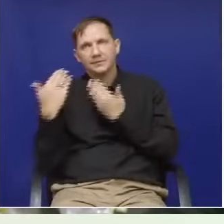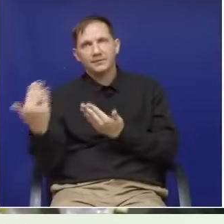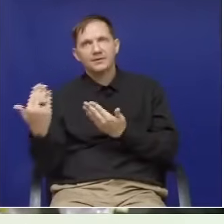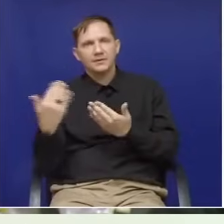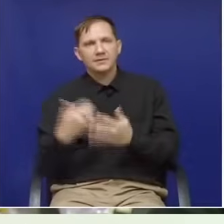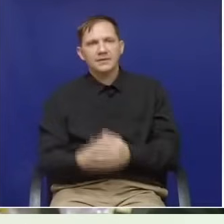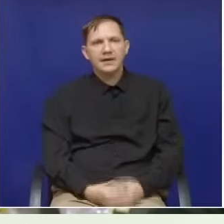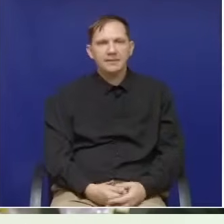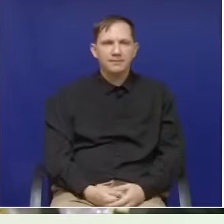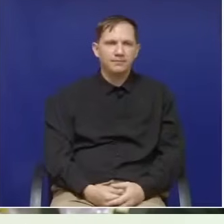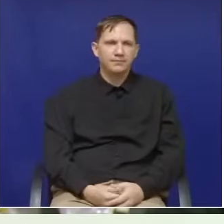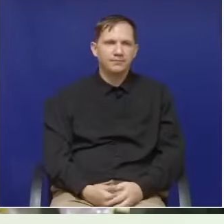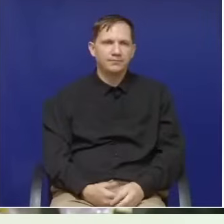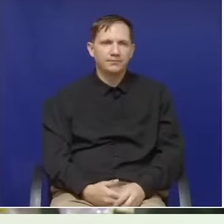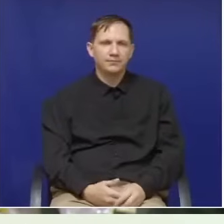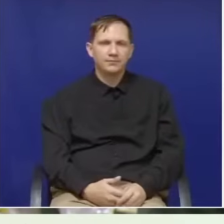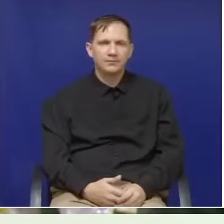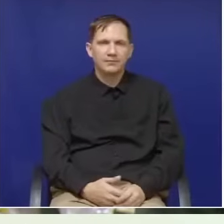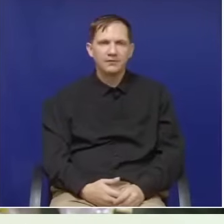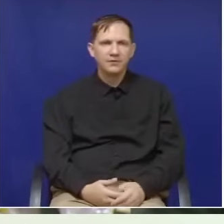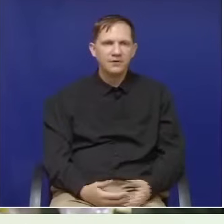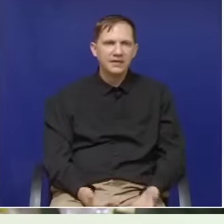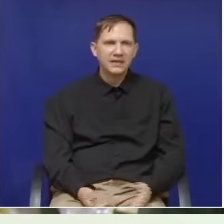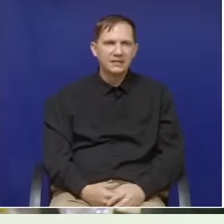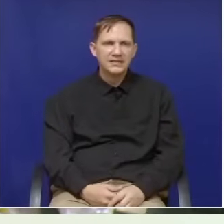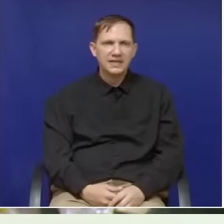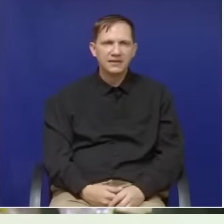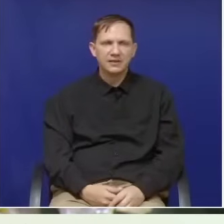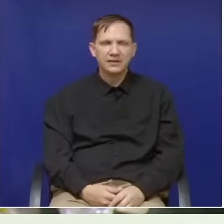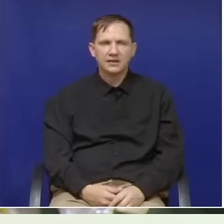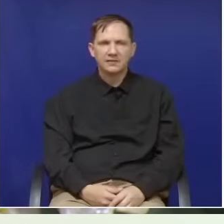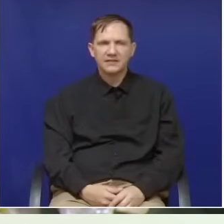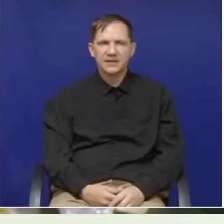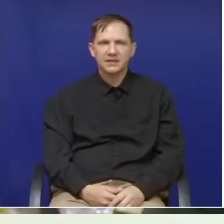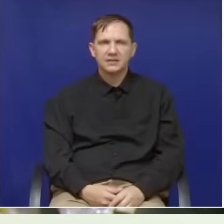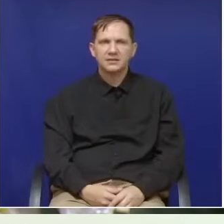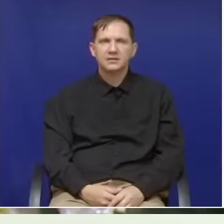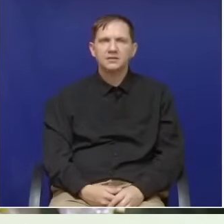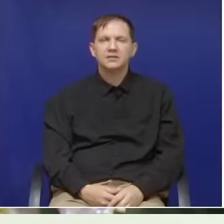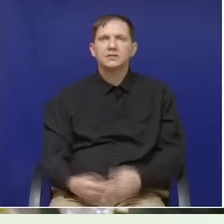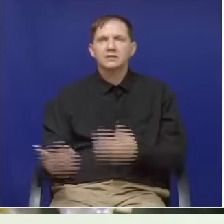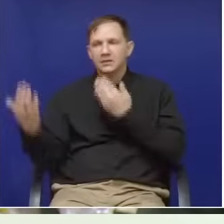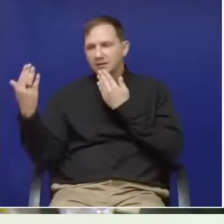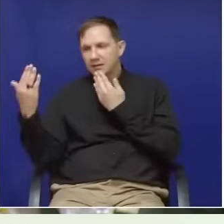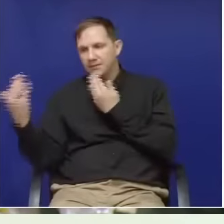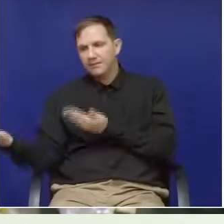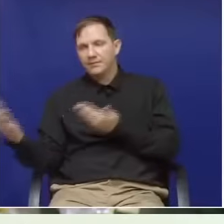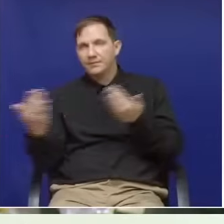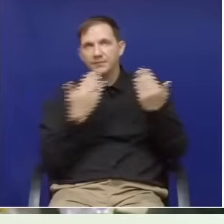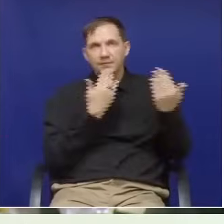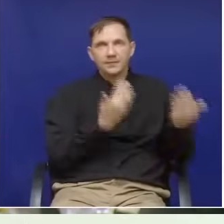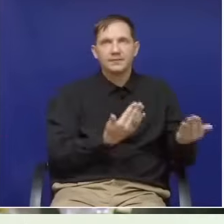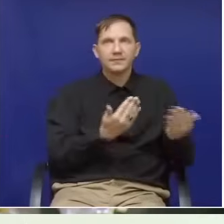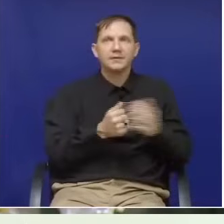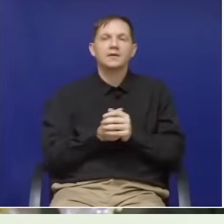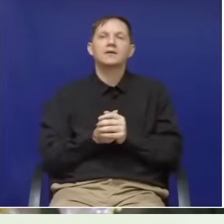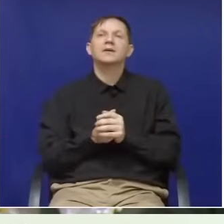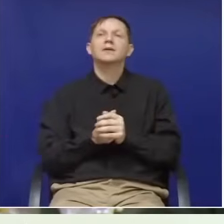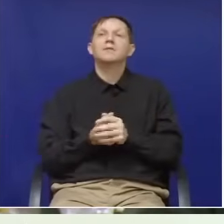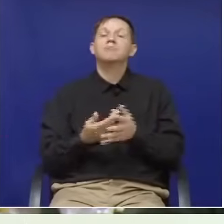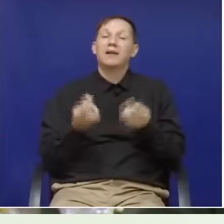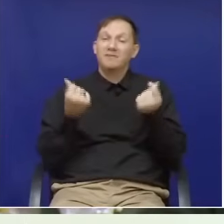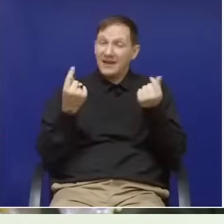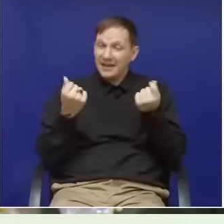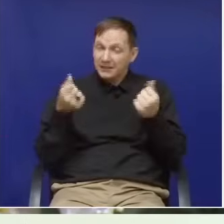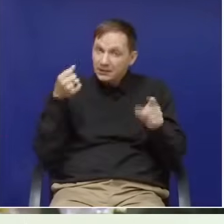Minister. Thank you, Honourable Speaker. Thank you, Honourable Schikkerling. The financial